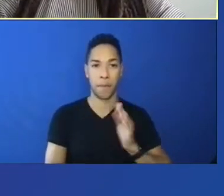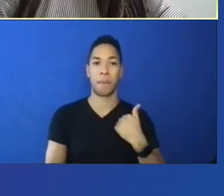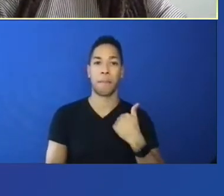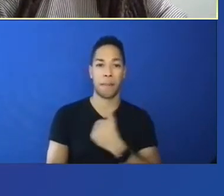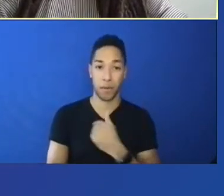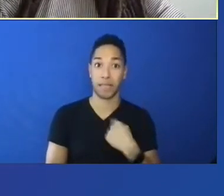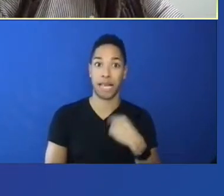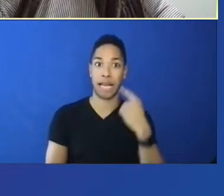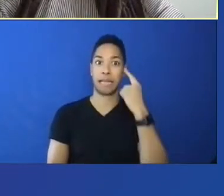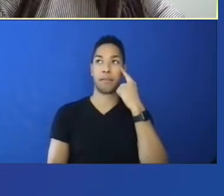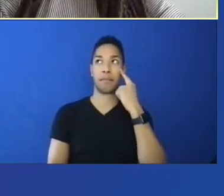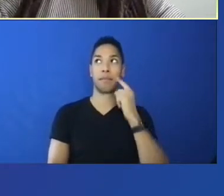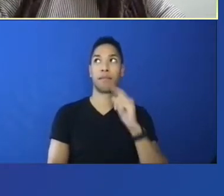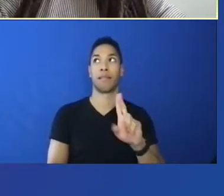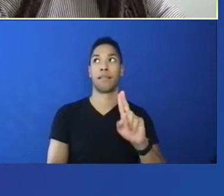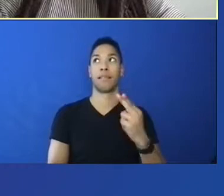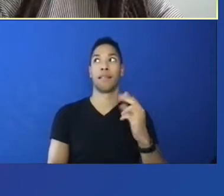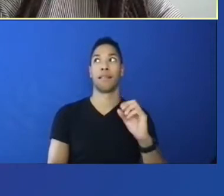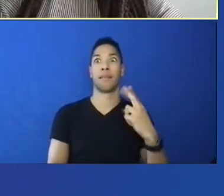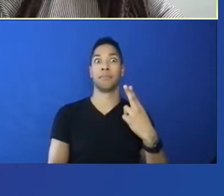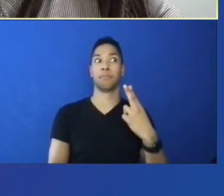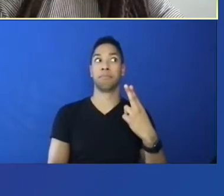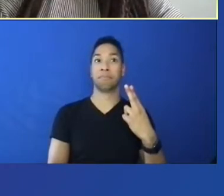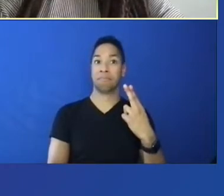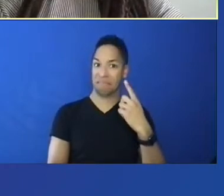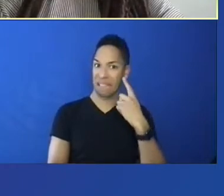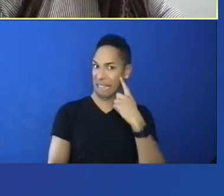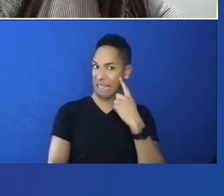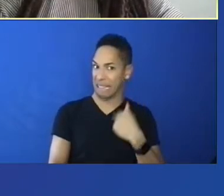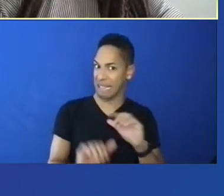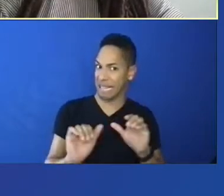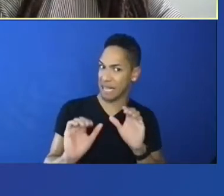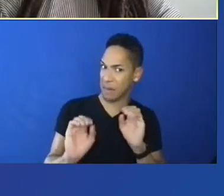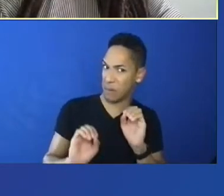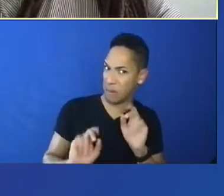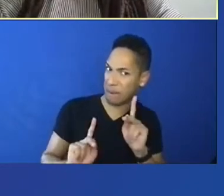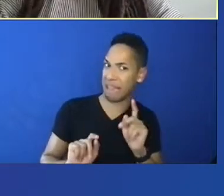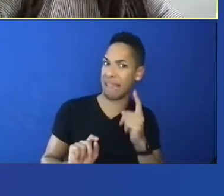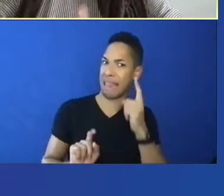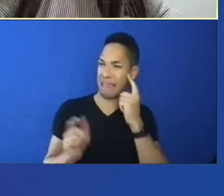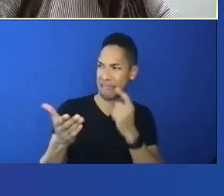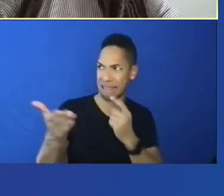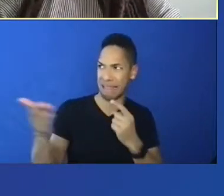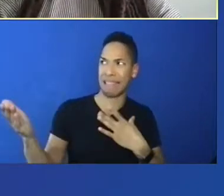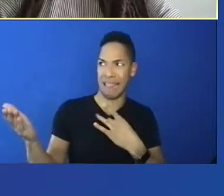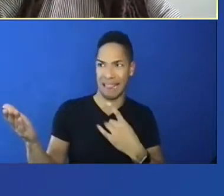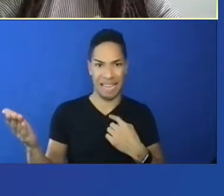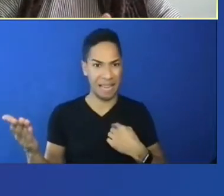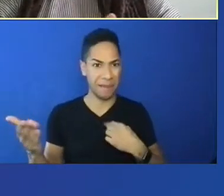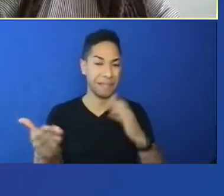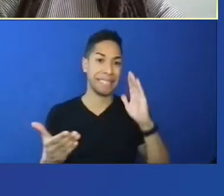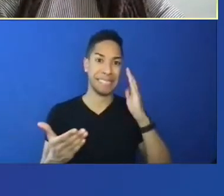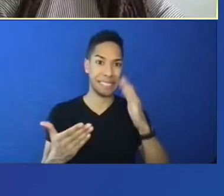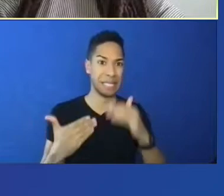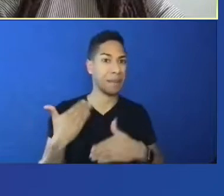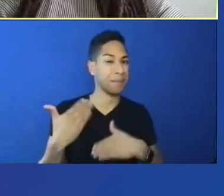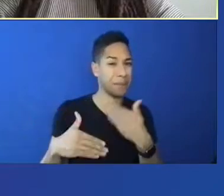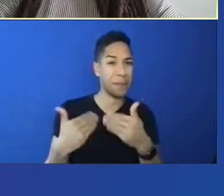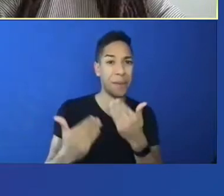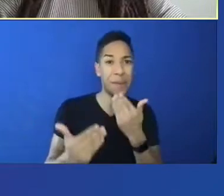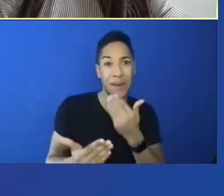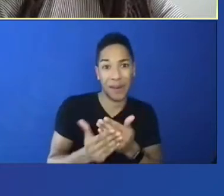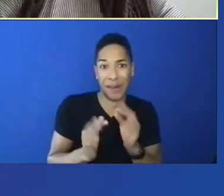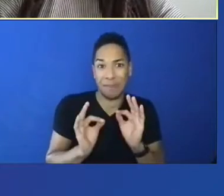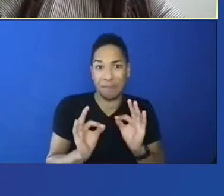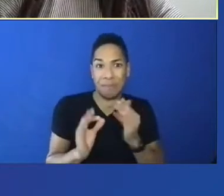uh-oh, I think I did pretty well. I think they like me and I'm really liking where this is going as well. And so